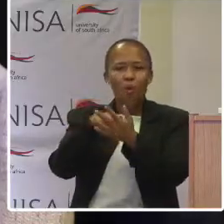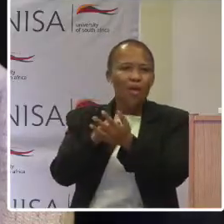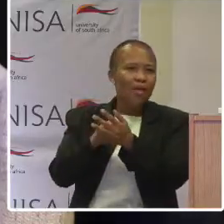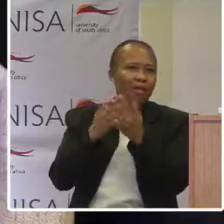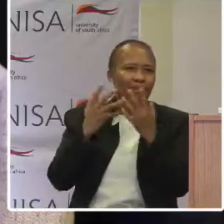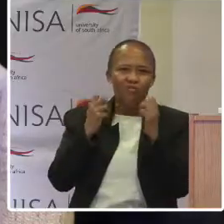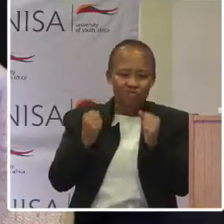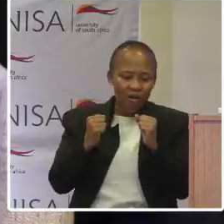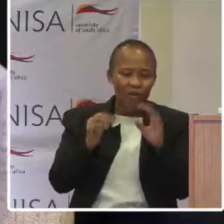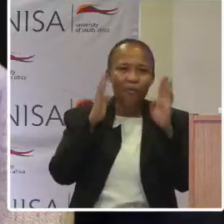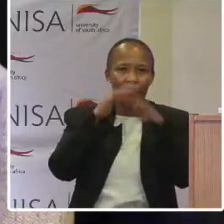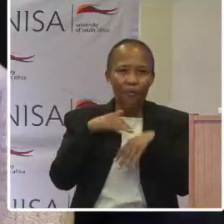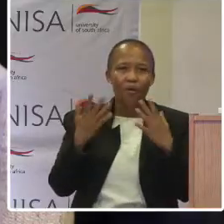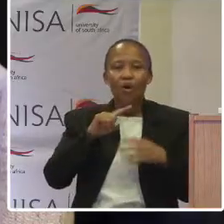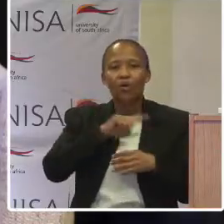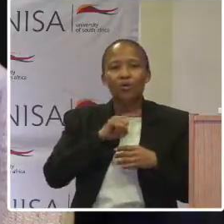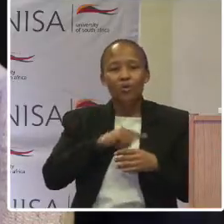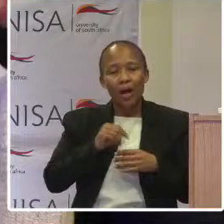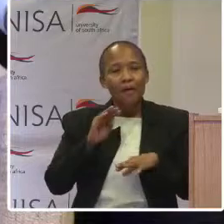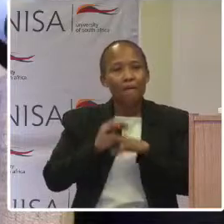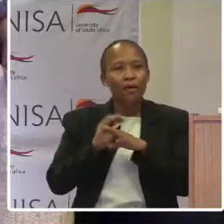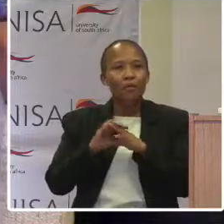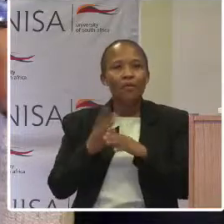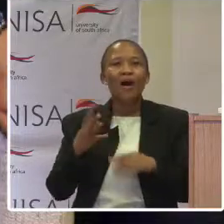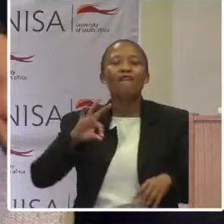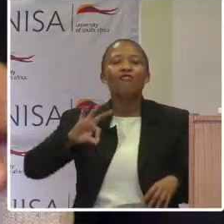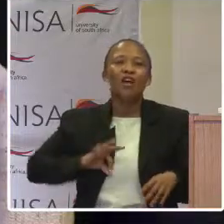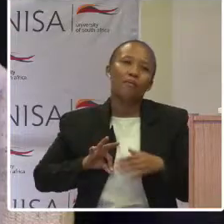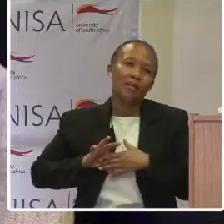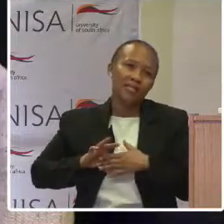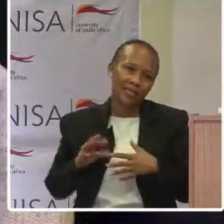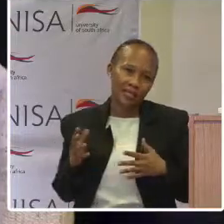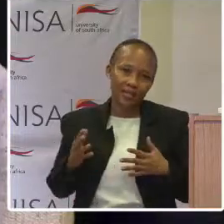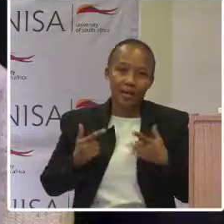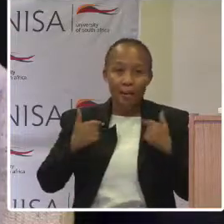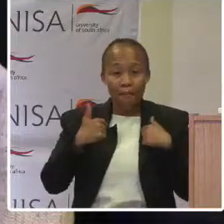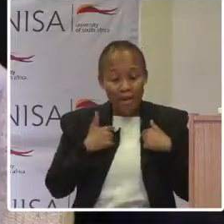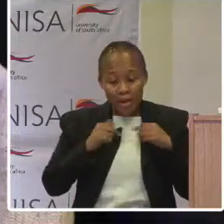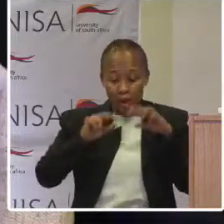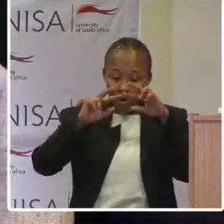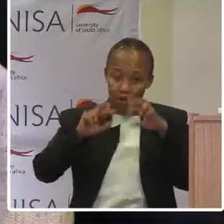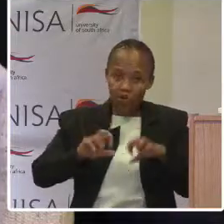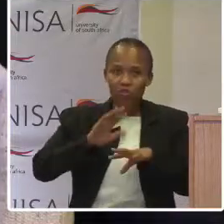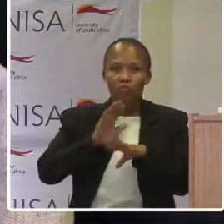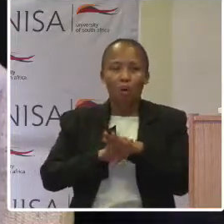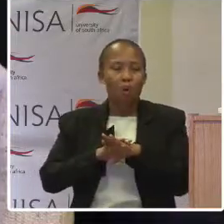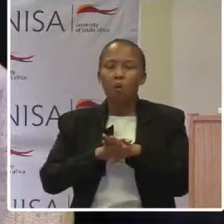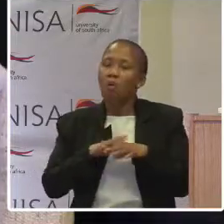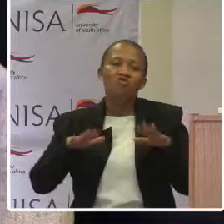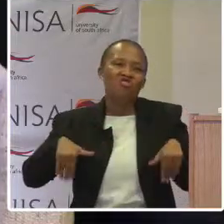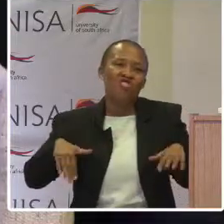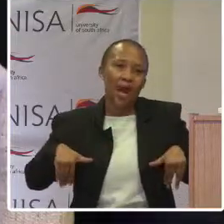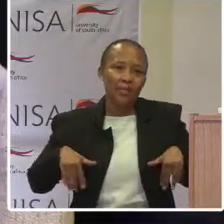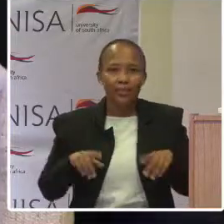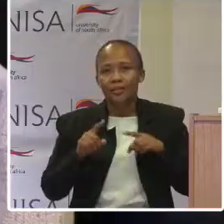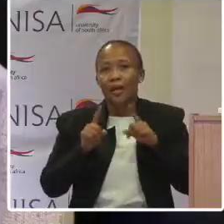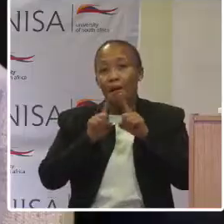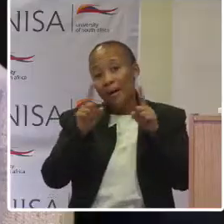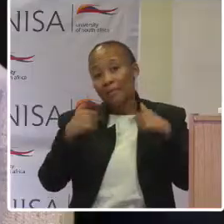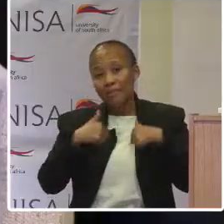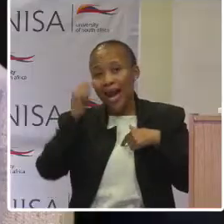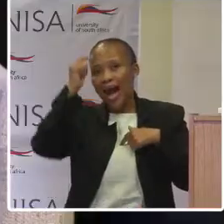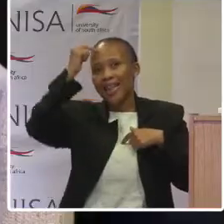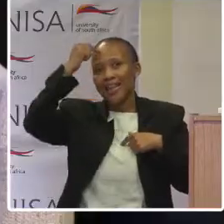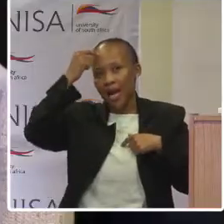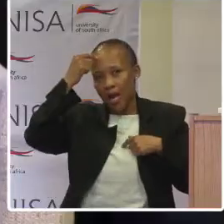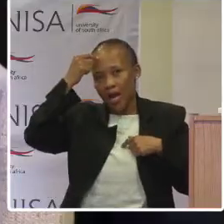affordability, I don't know if there are people who would afford it. I haven't done that study yet, but I think,